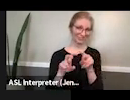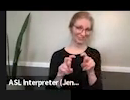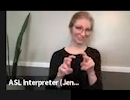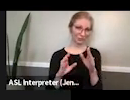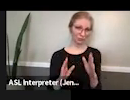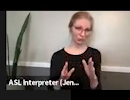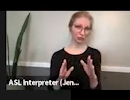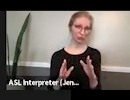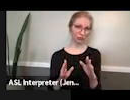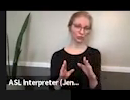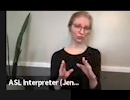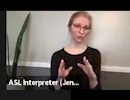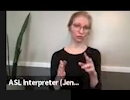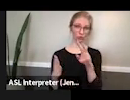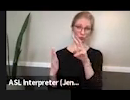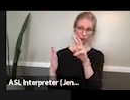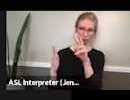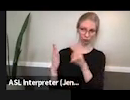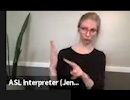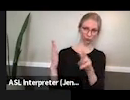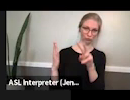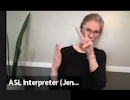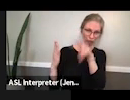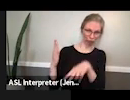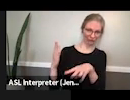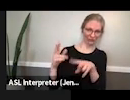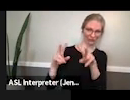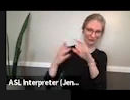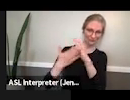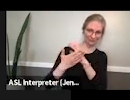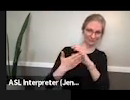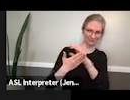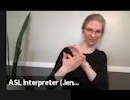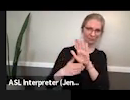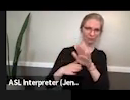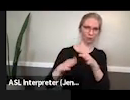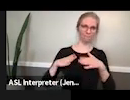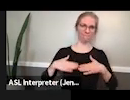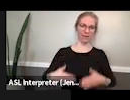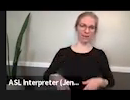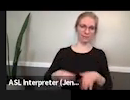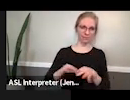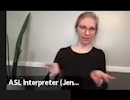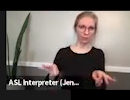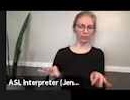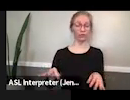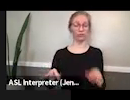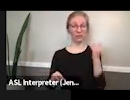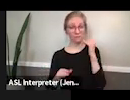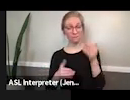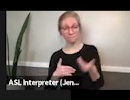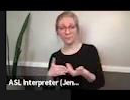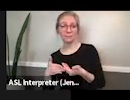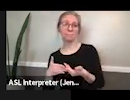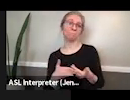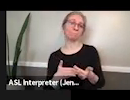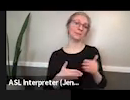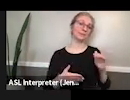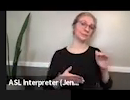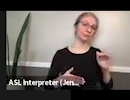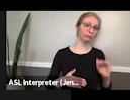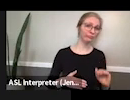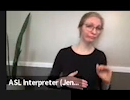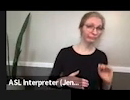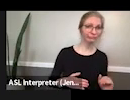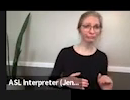to read that kiddo, read that kid's body language. If it's a baby, if it's a toddler, if it's a preschooler, read